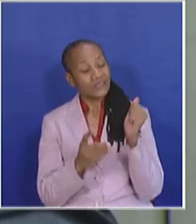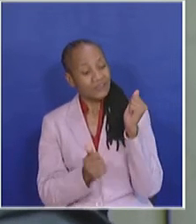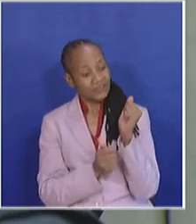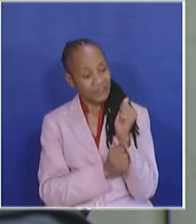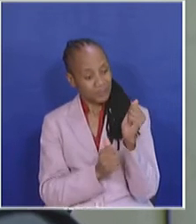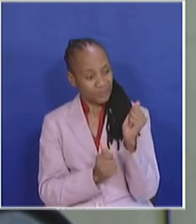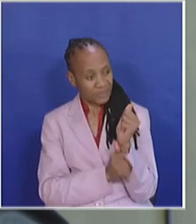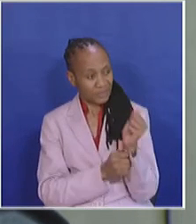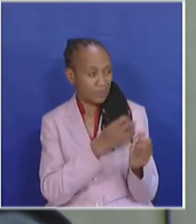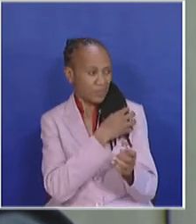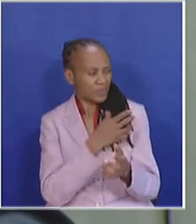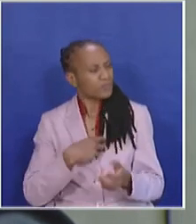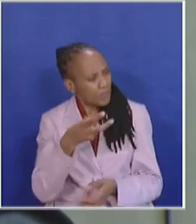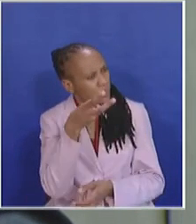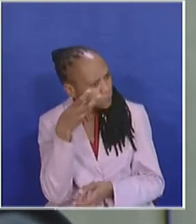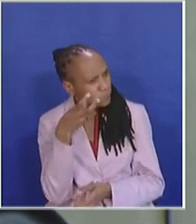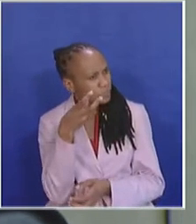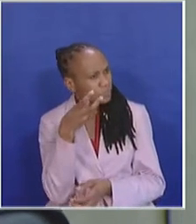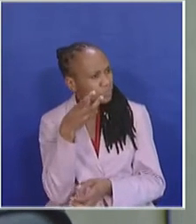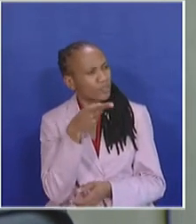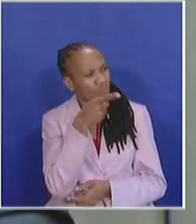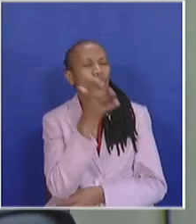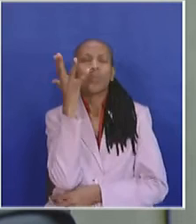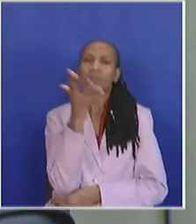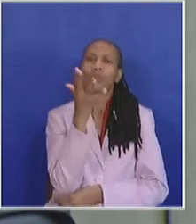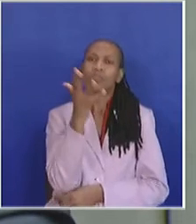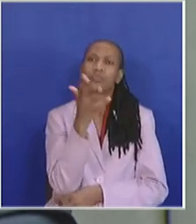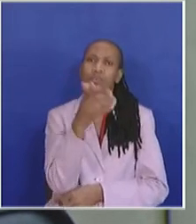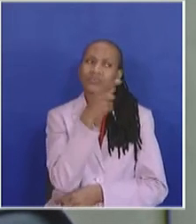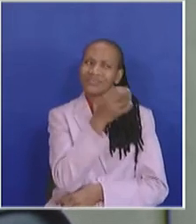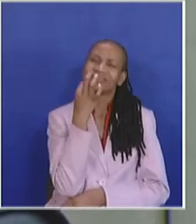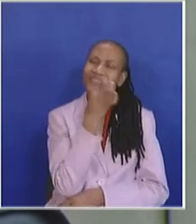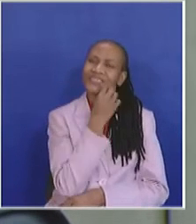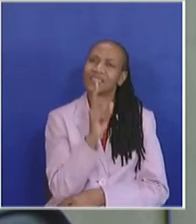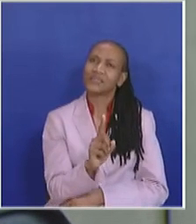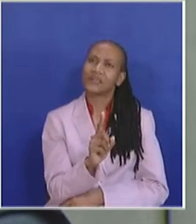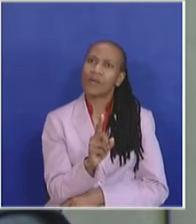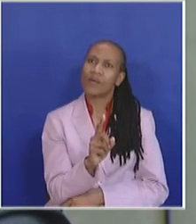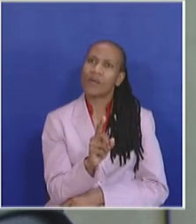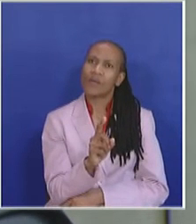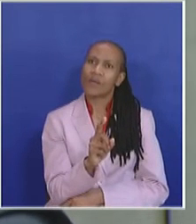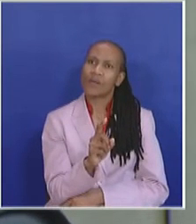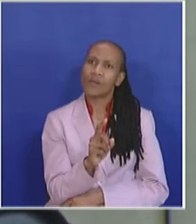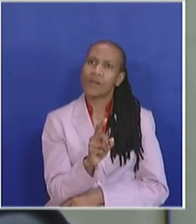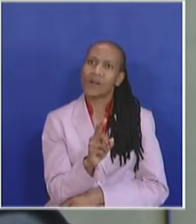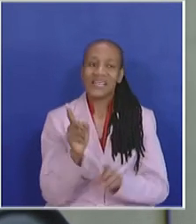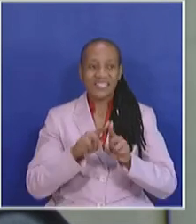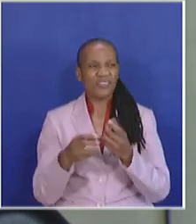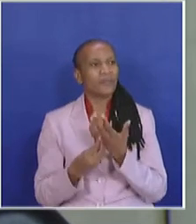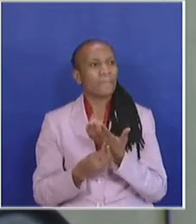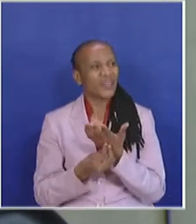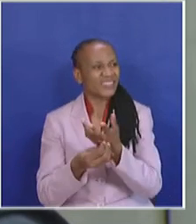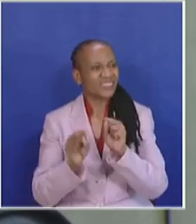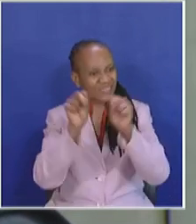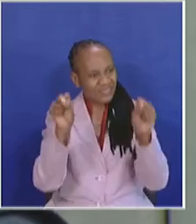listened to you. And when you spoke, mentioning the question of Go George, My City, those